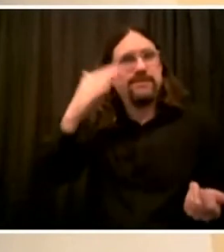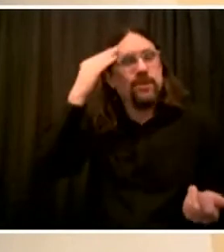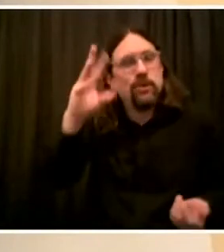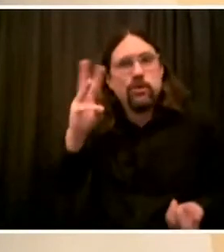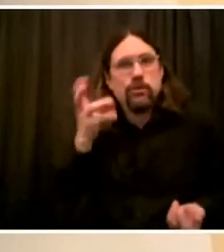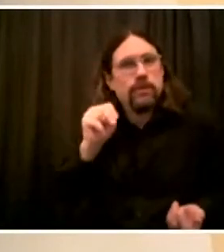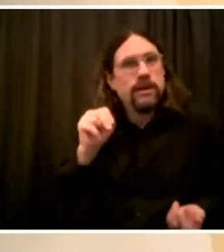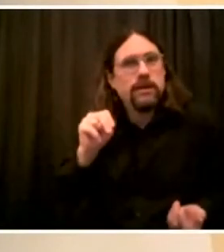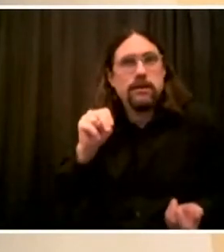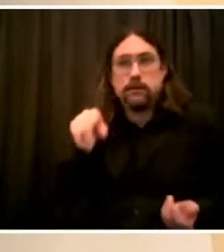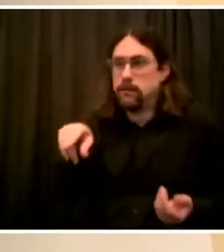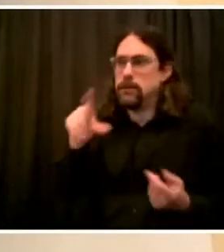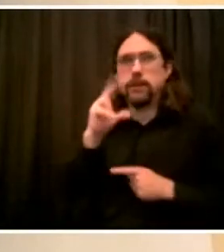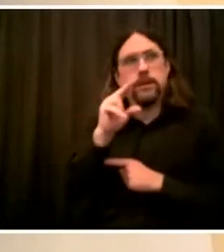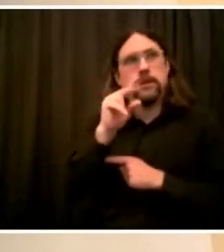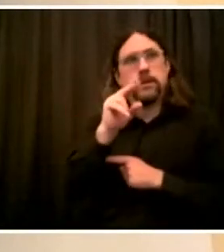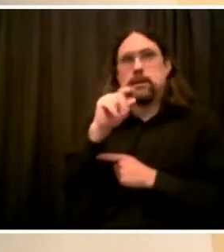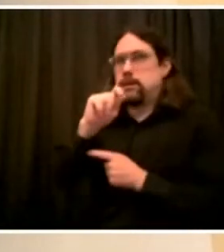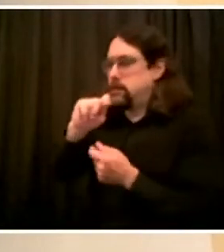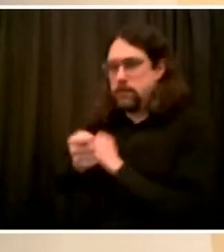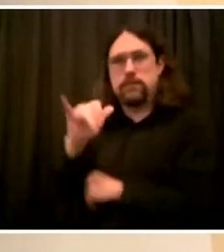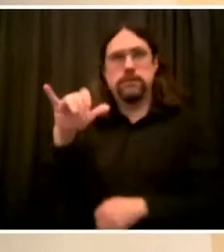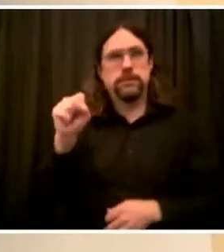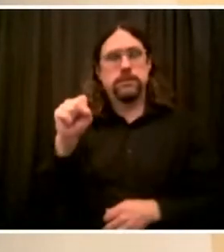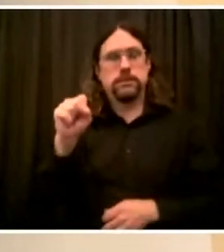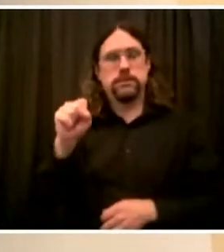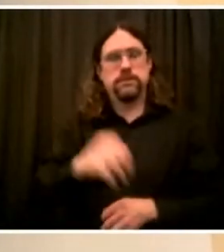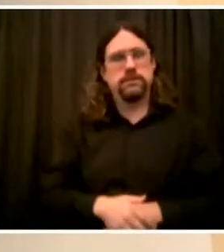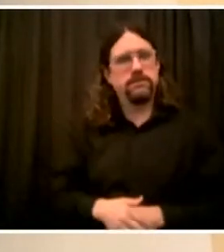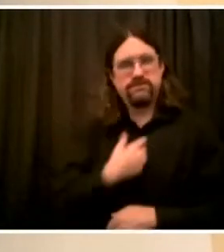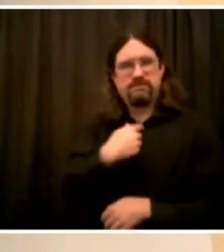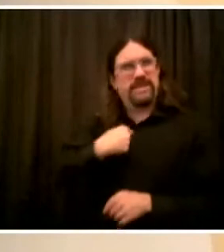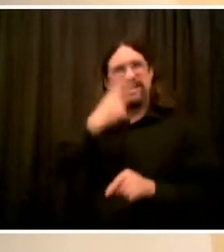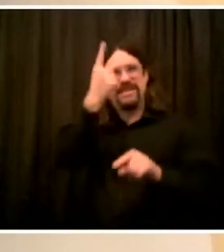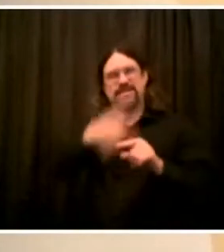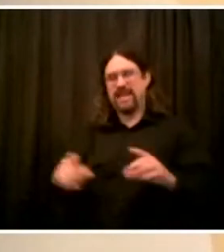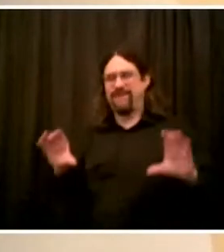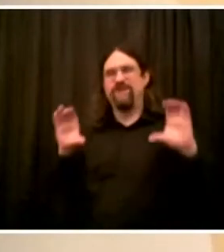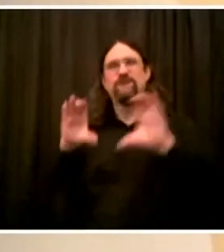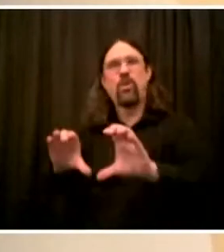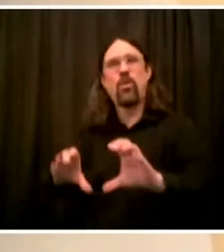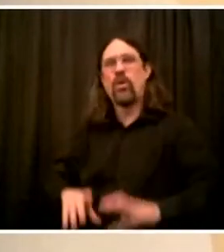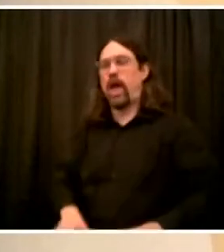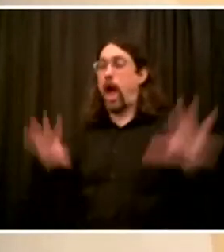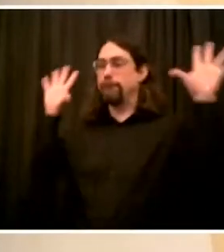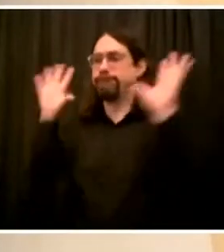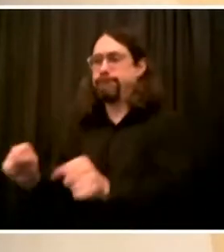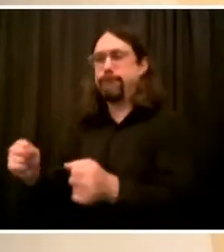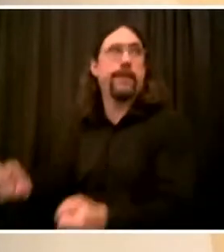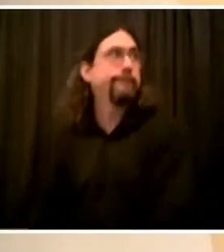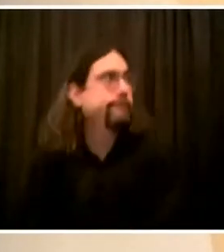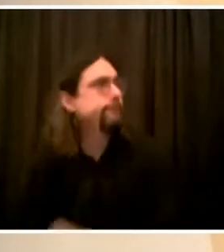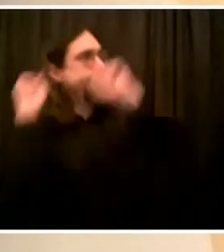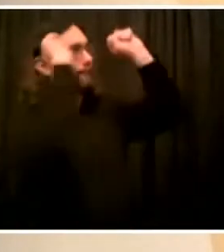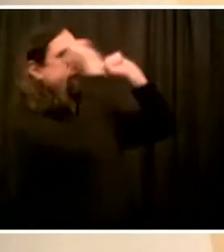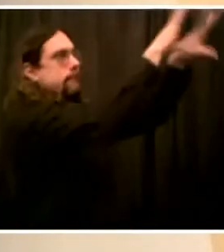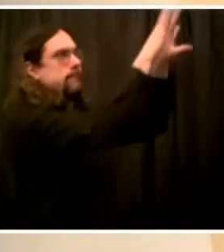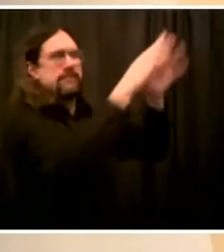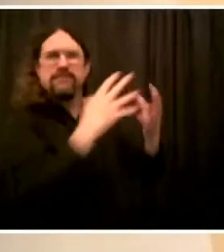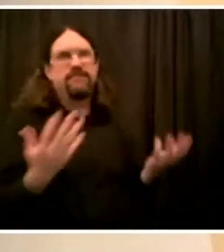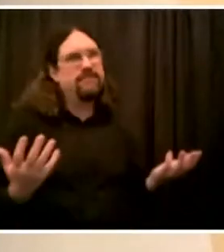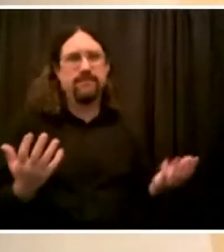ready yet. And it's incumbent upon us to look for what are the things that will make them ready either that night or the next time, because we